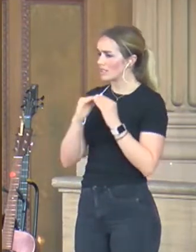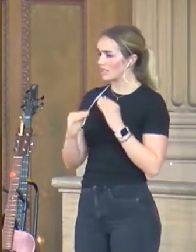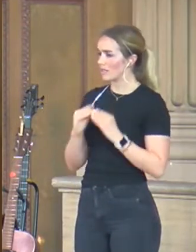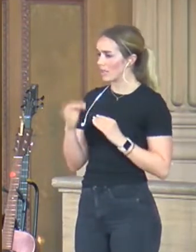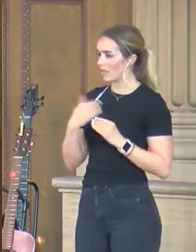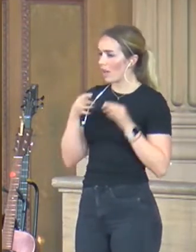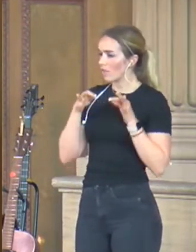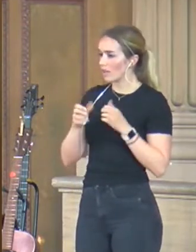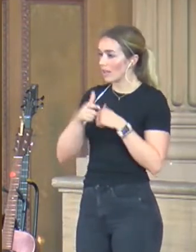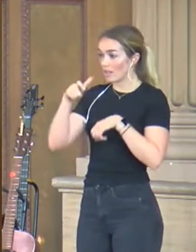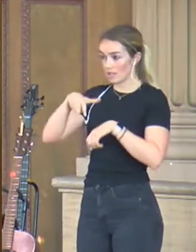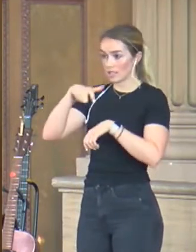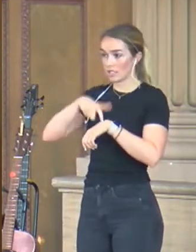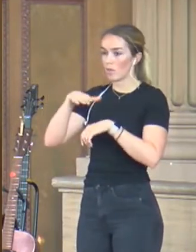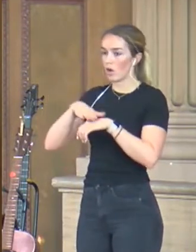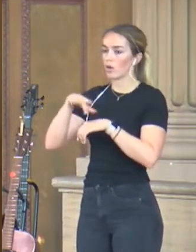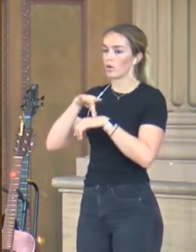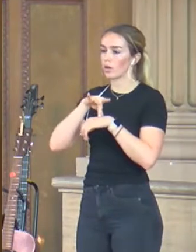in this lifetime.